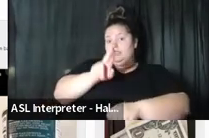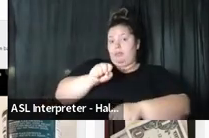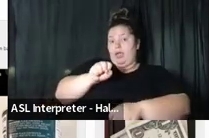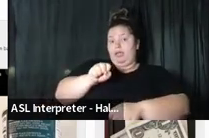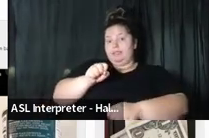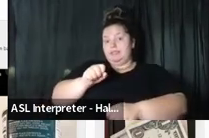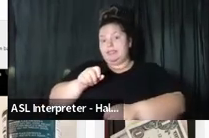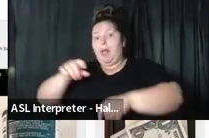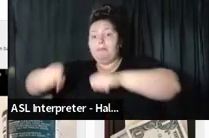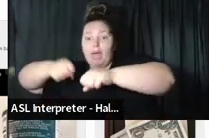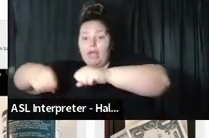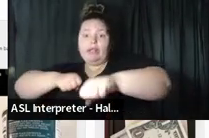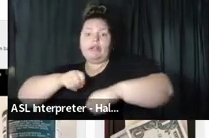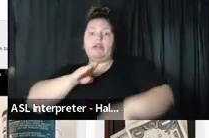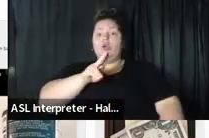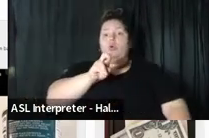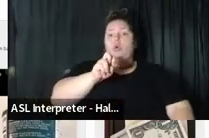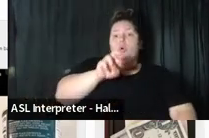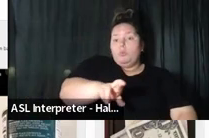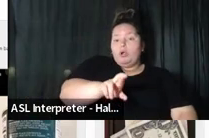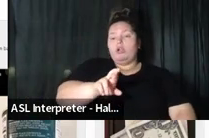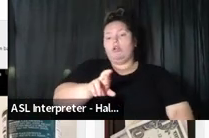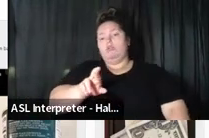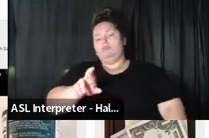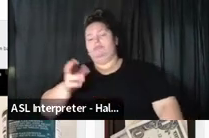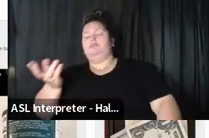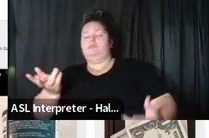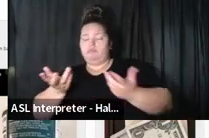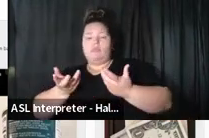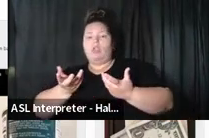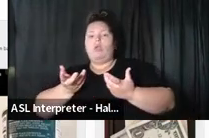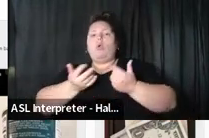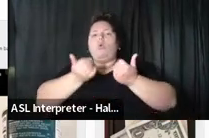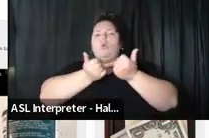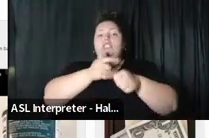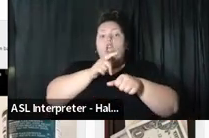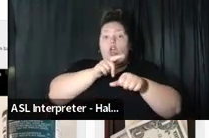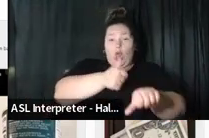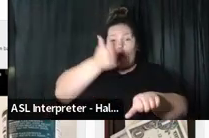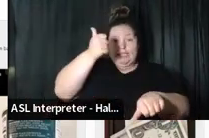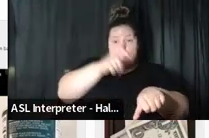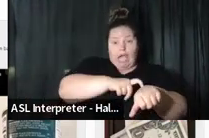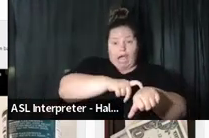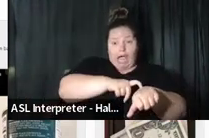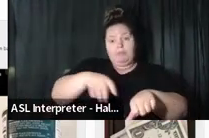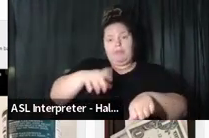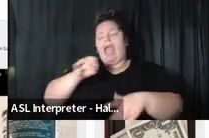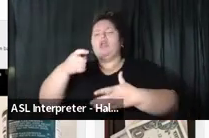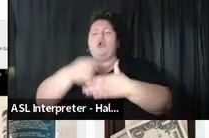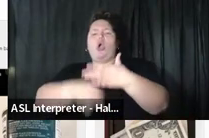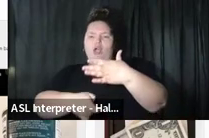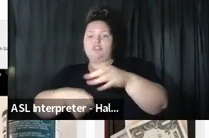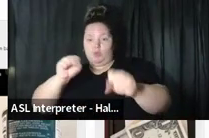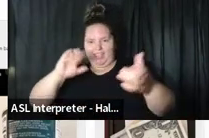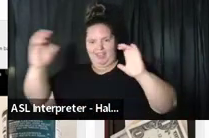or taking an Uber or a Lyft? What would take you longest and what would cost the most? So that the